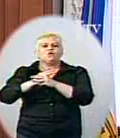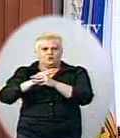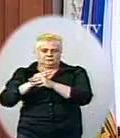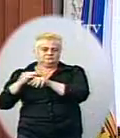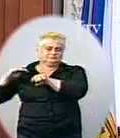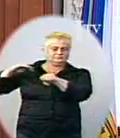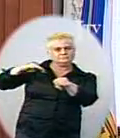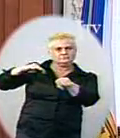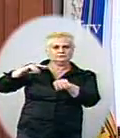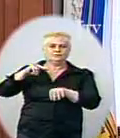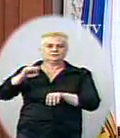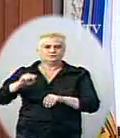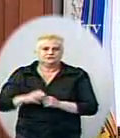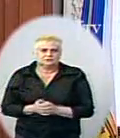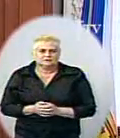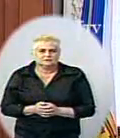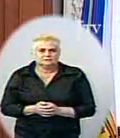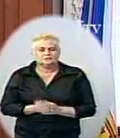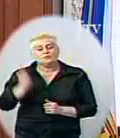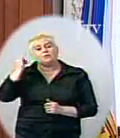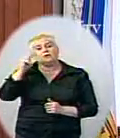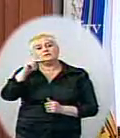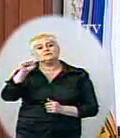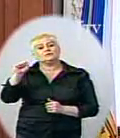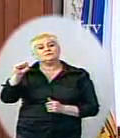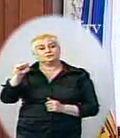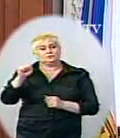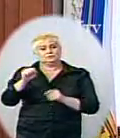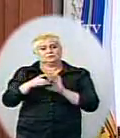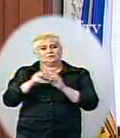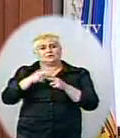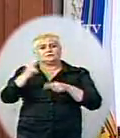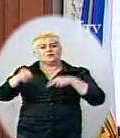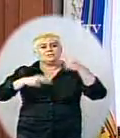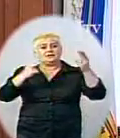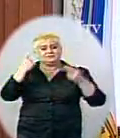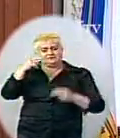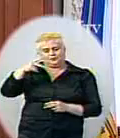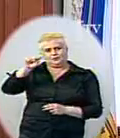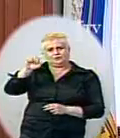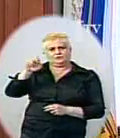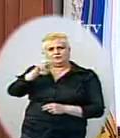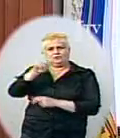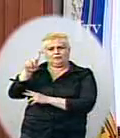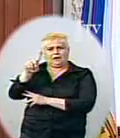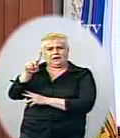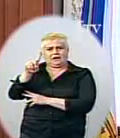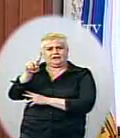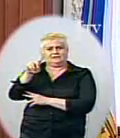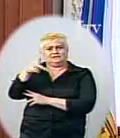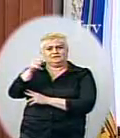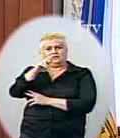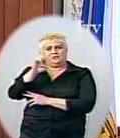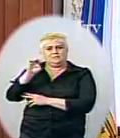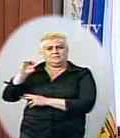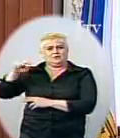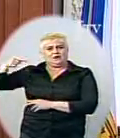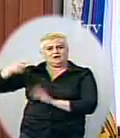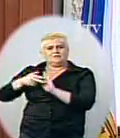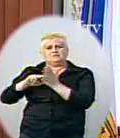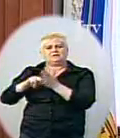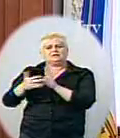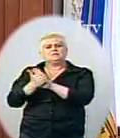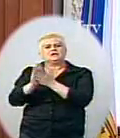province anxiously awaits the outcome of the nomination of Grand Pré as our third UNESCO World Heritage